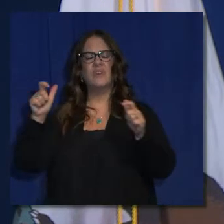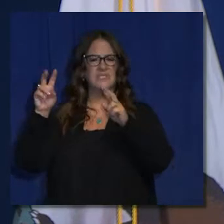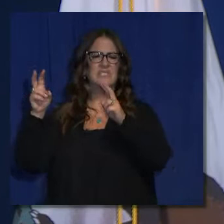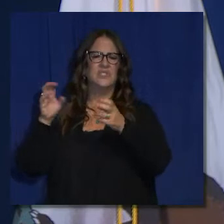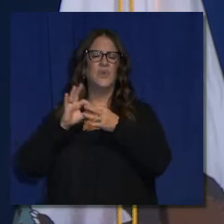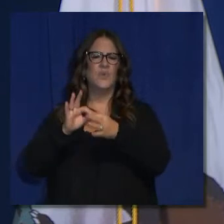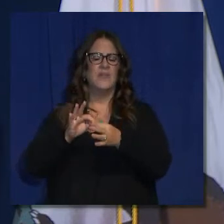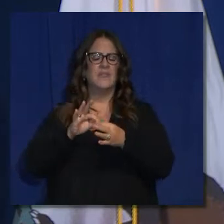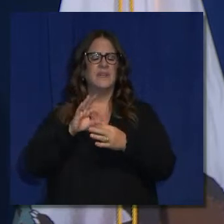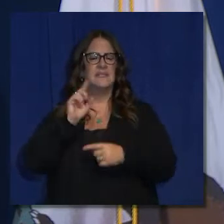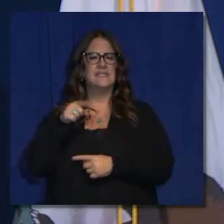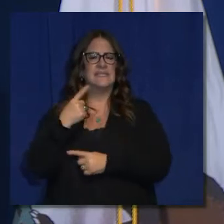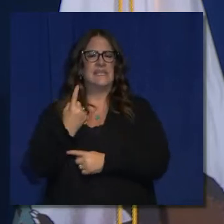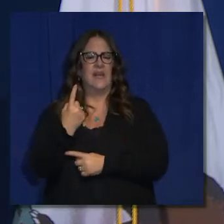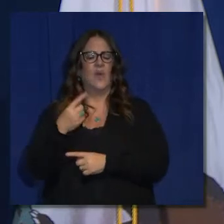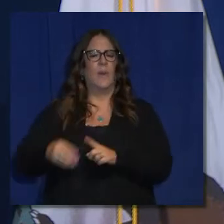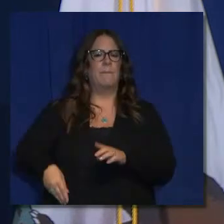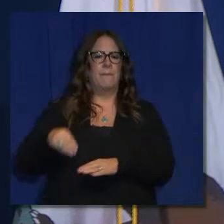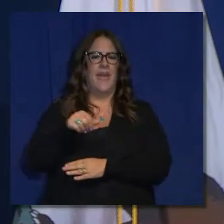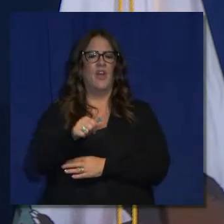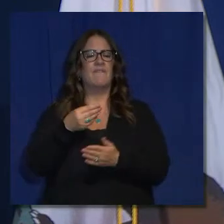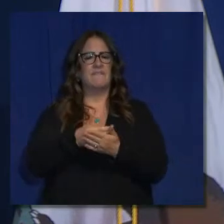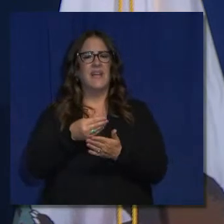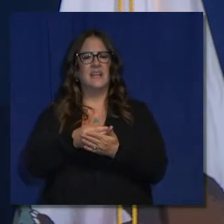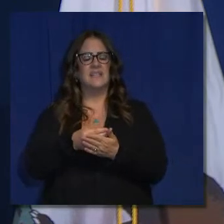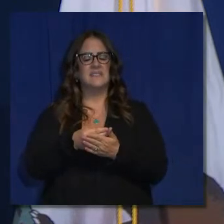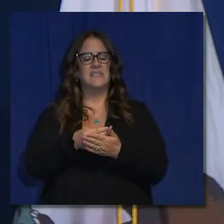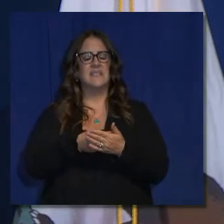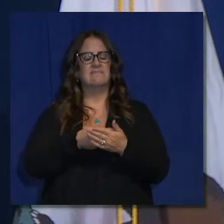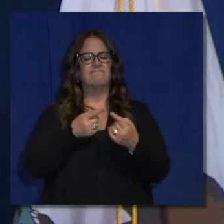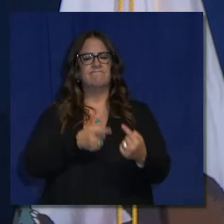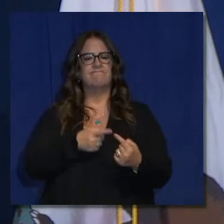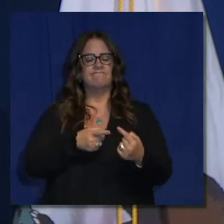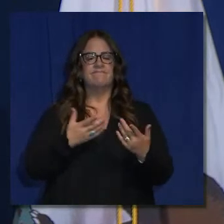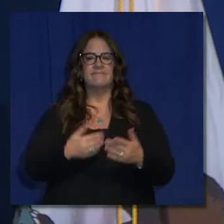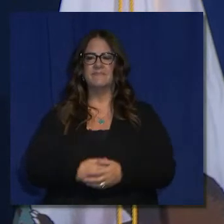single-payer financing. Thank you. Thank you.